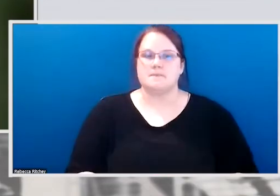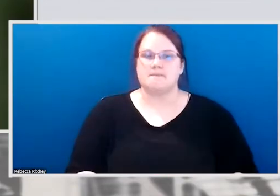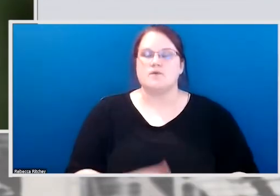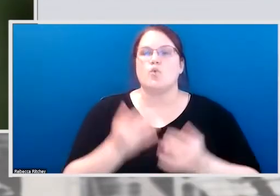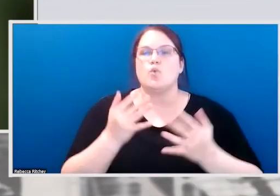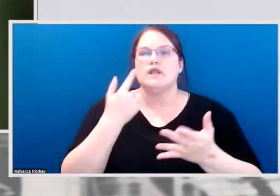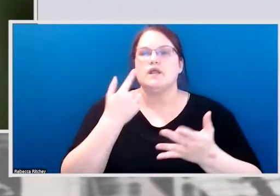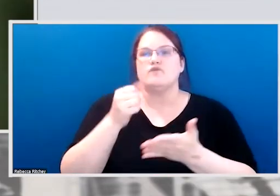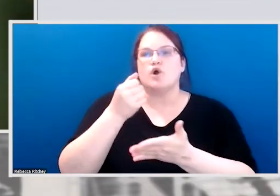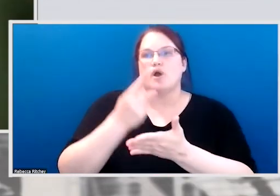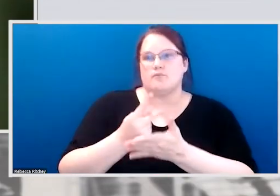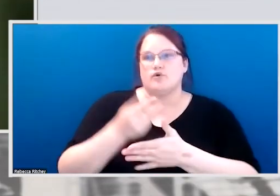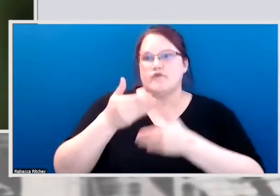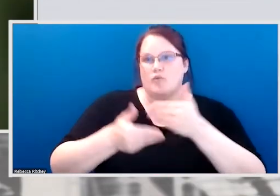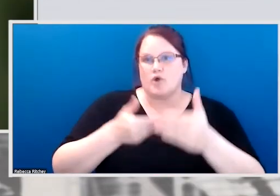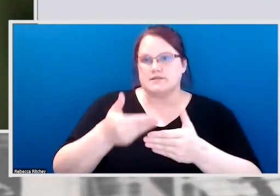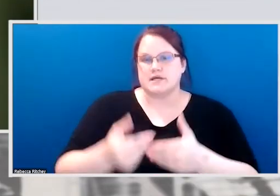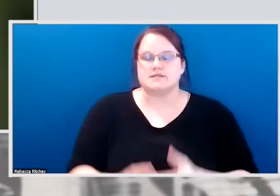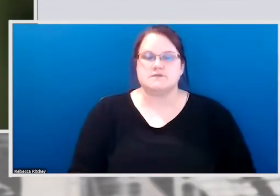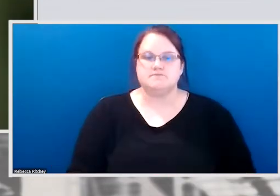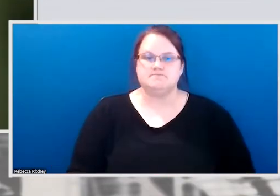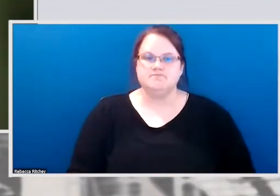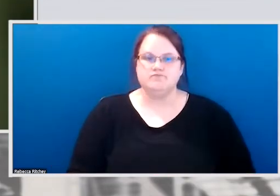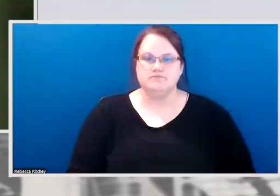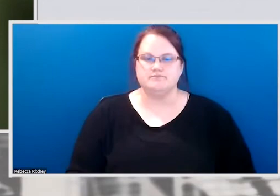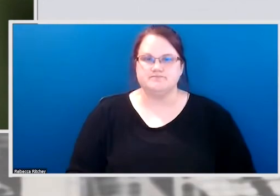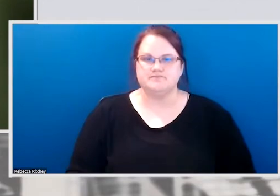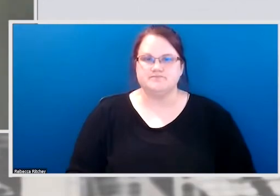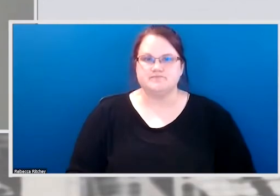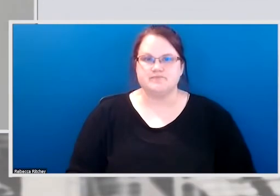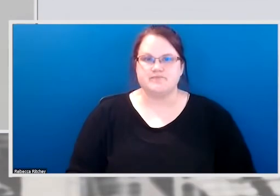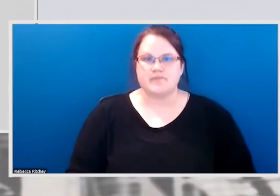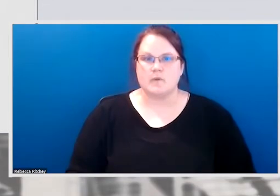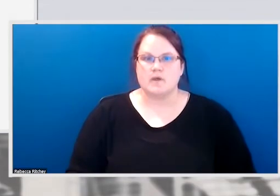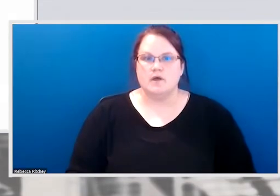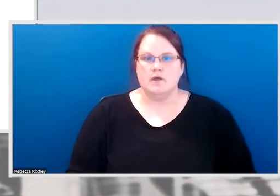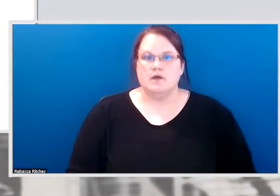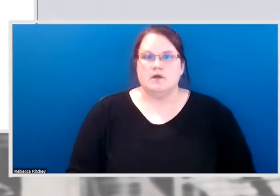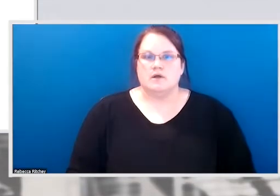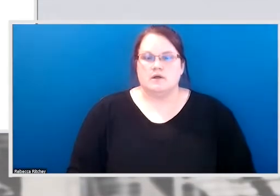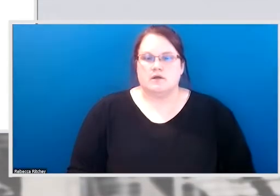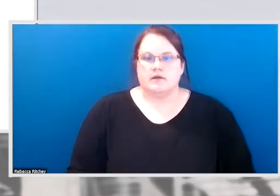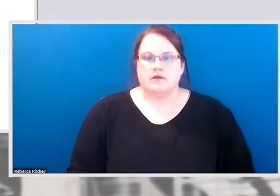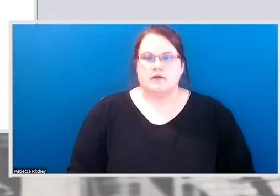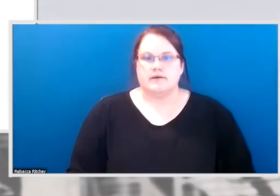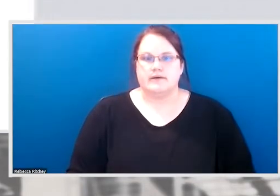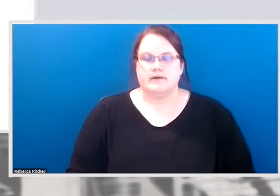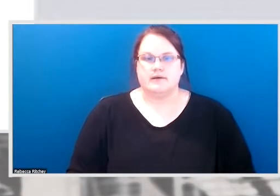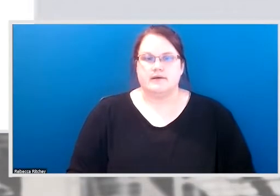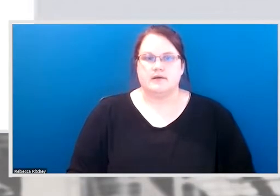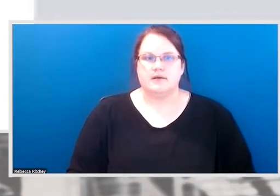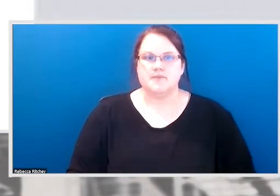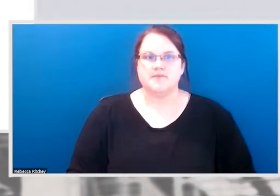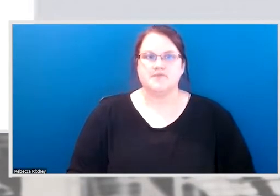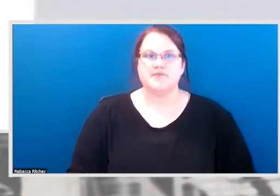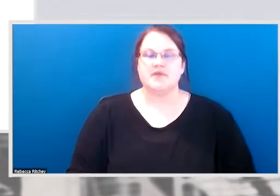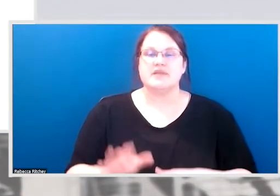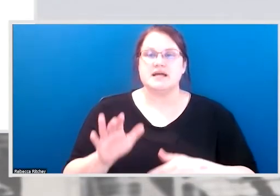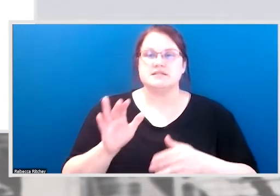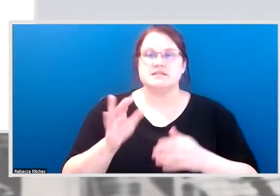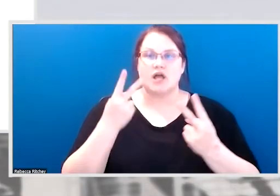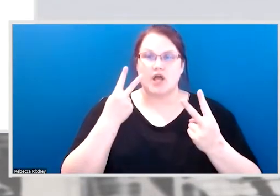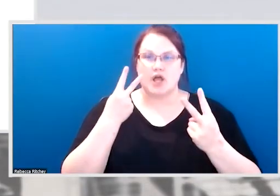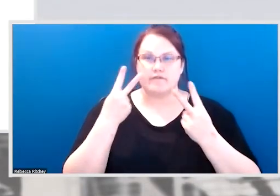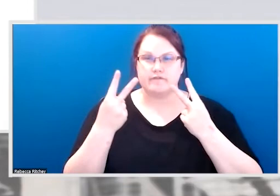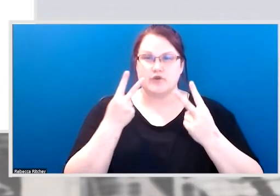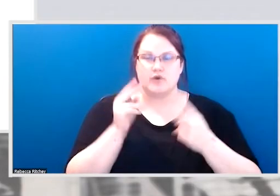process. With that, here's a spatial view of